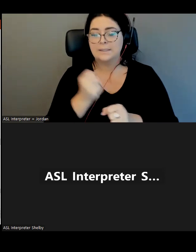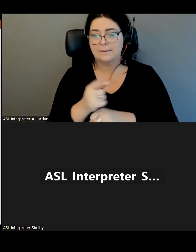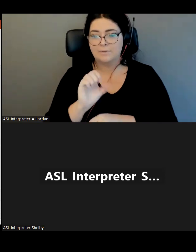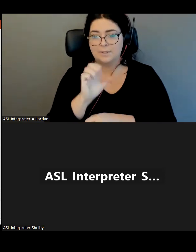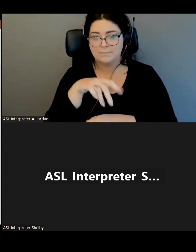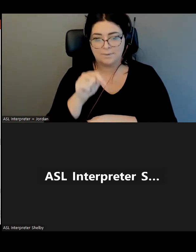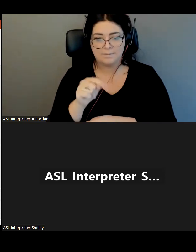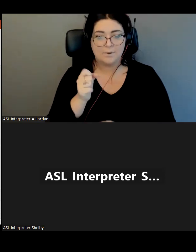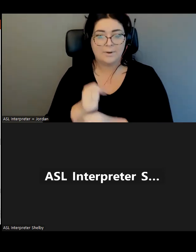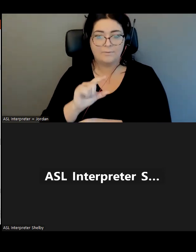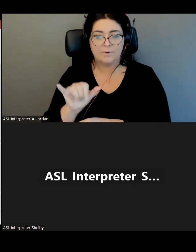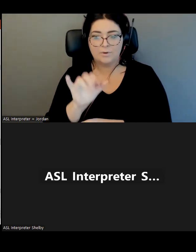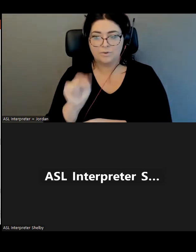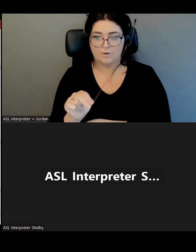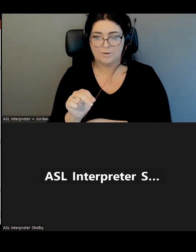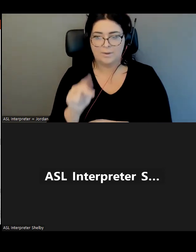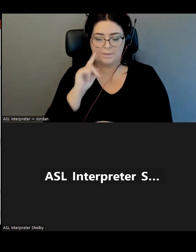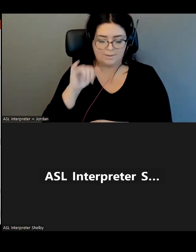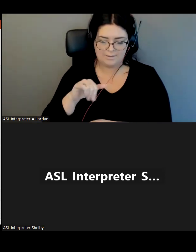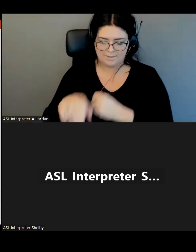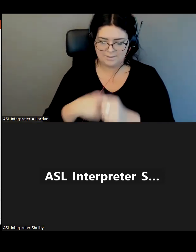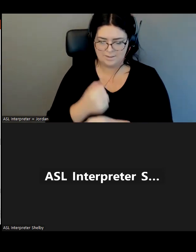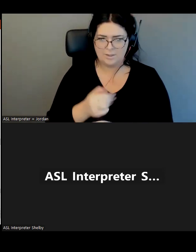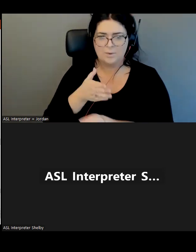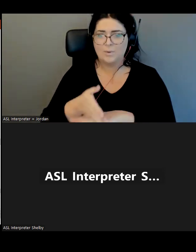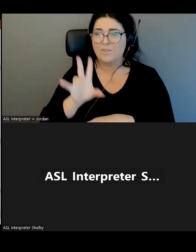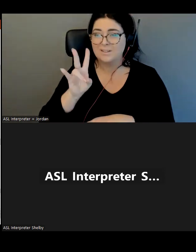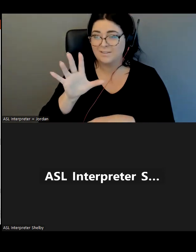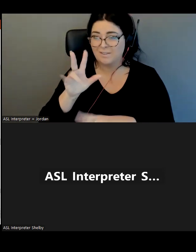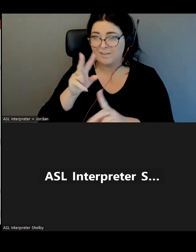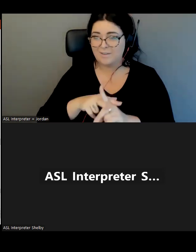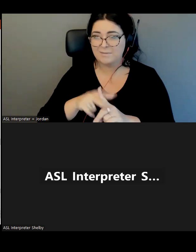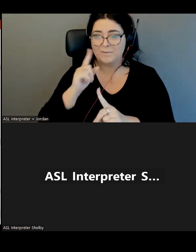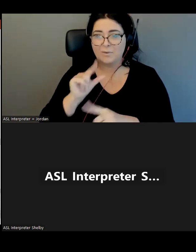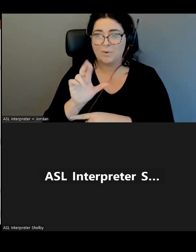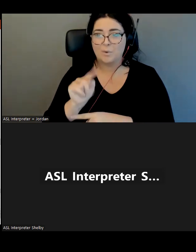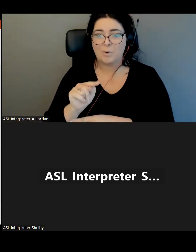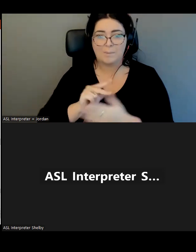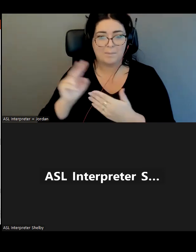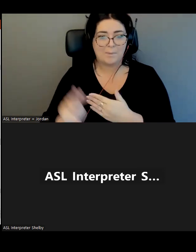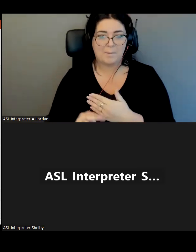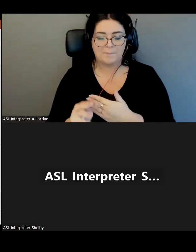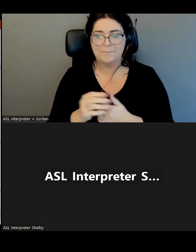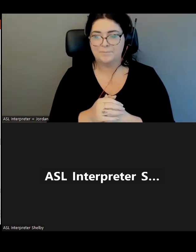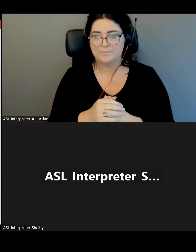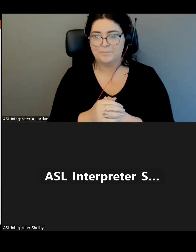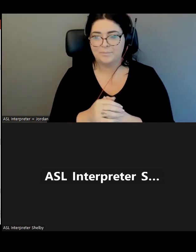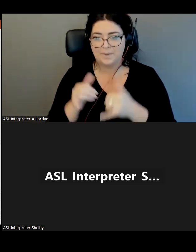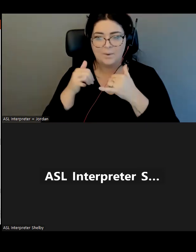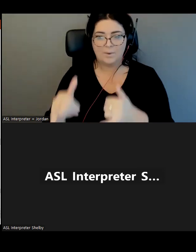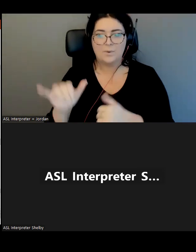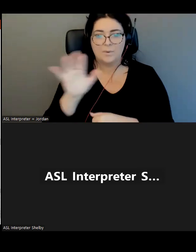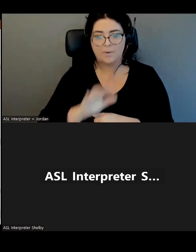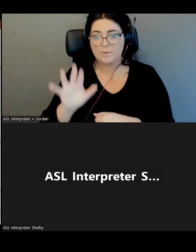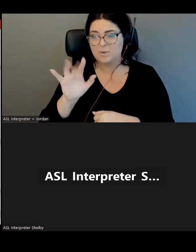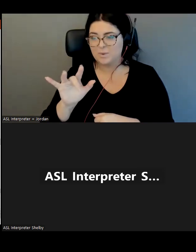January. This year we had over 75 applications, and we were able to award about